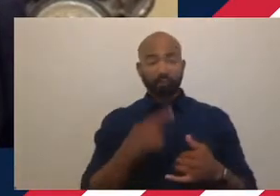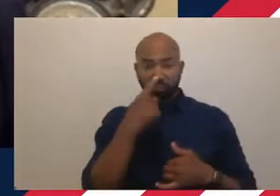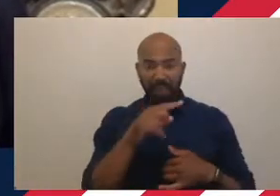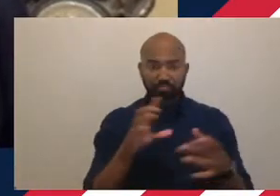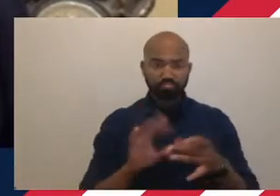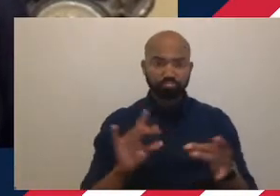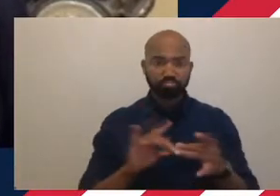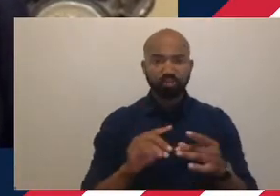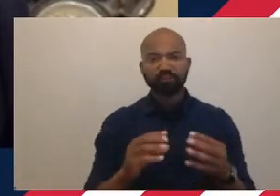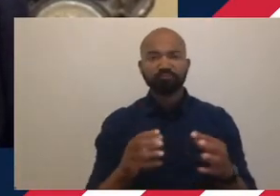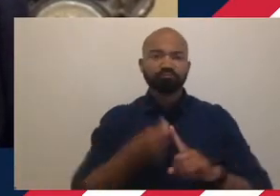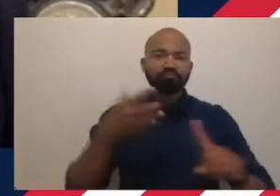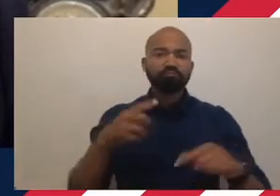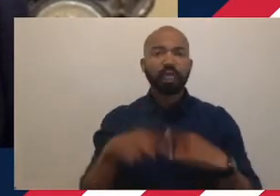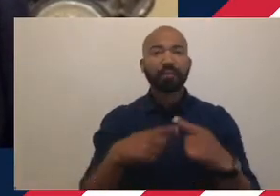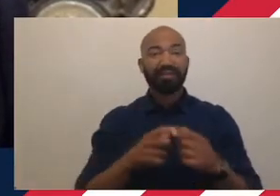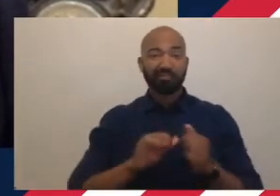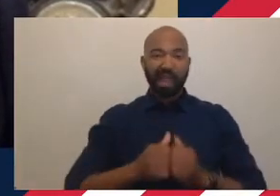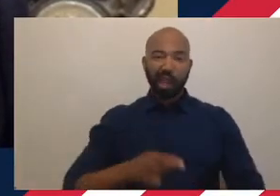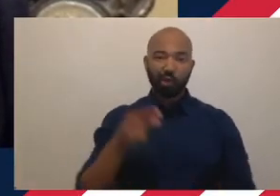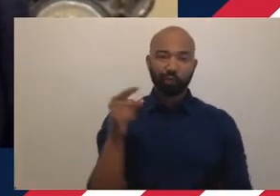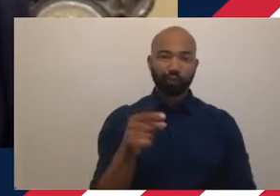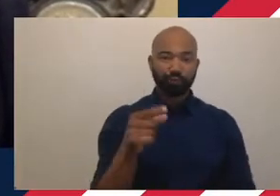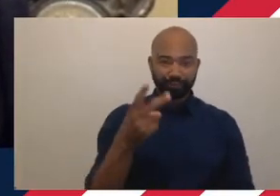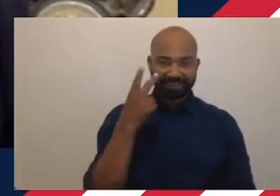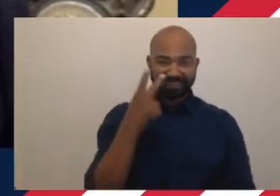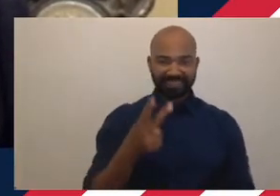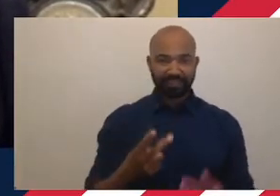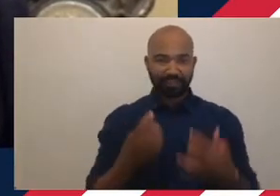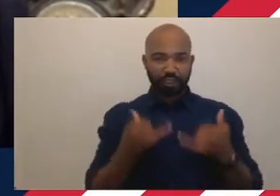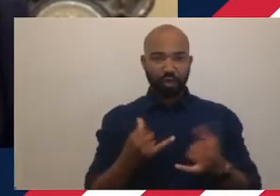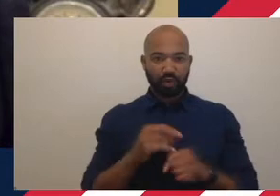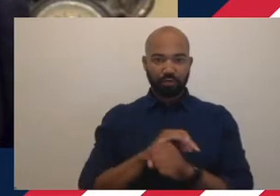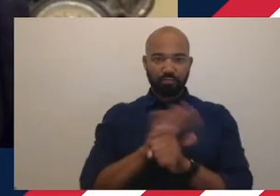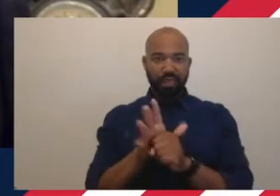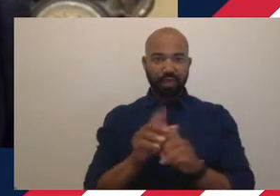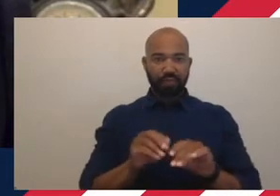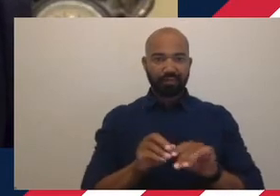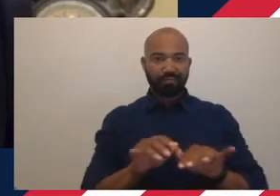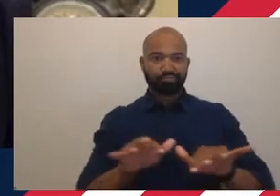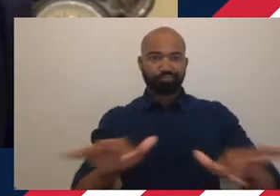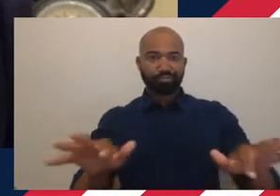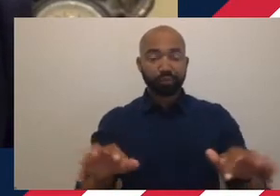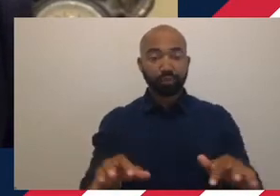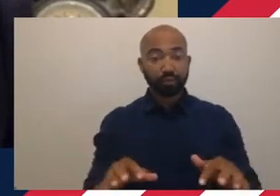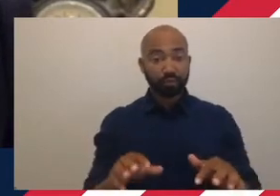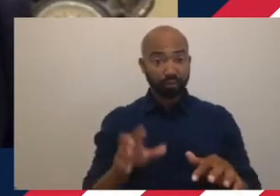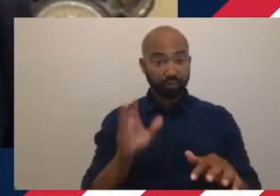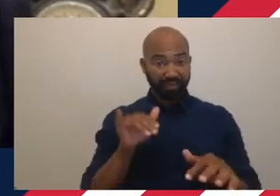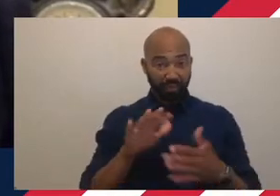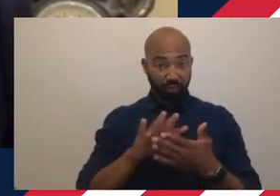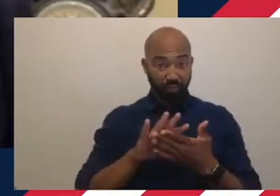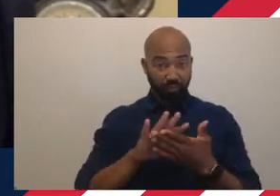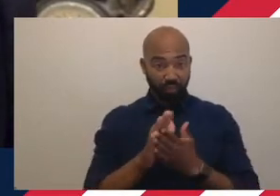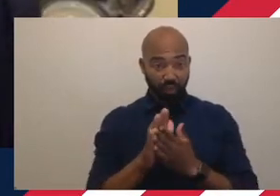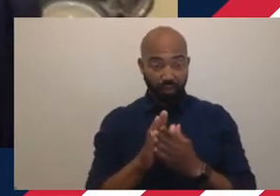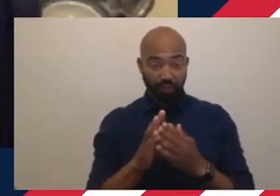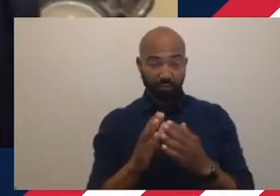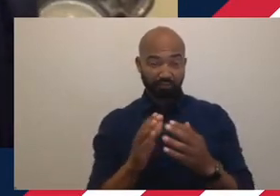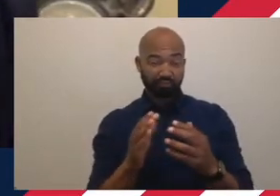about the ways in which you see the current pandemic will exacerbate